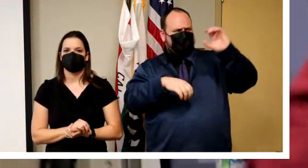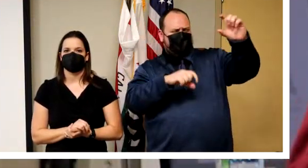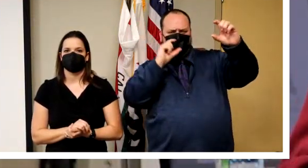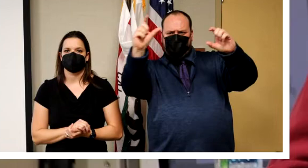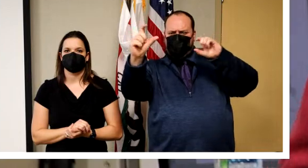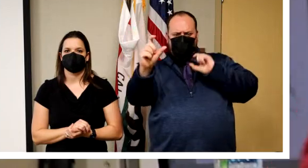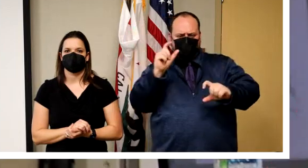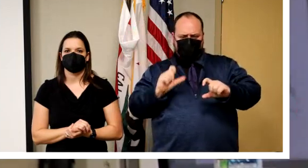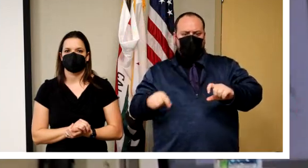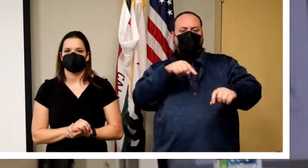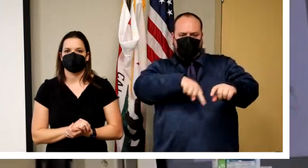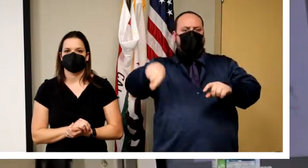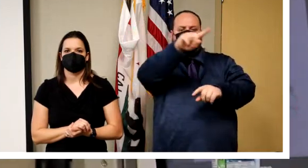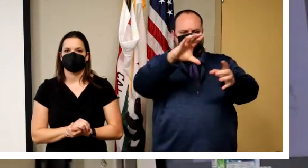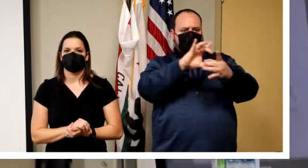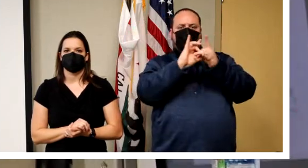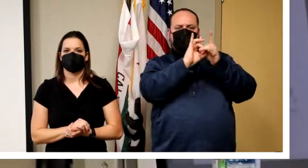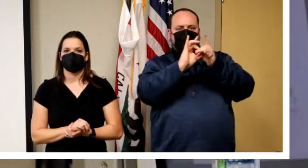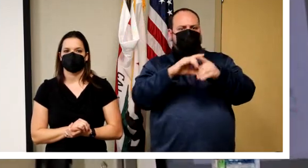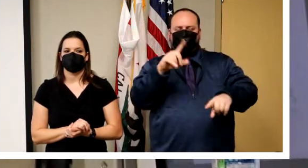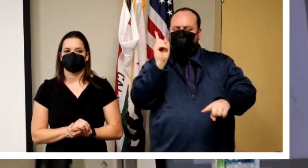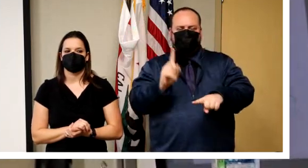that's a district, in terms of the way they're drawn.